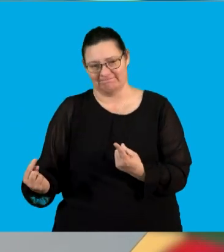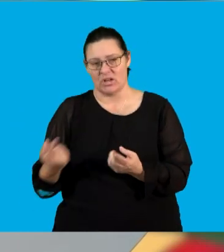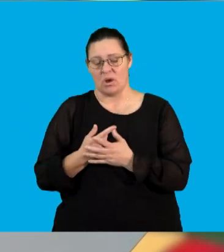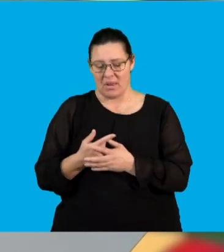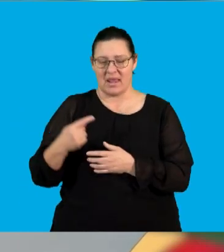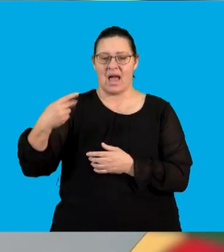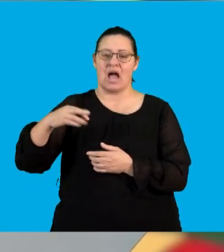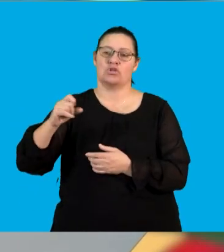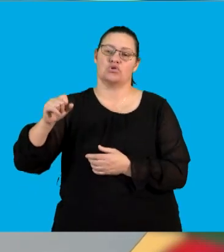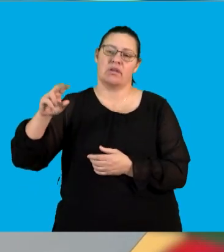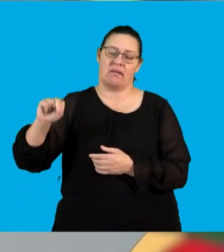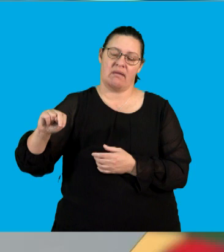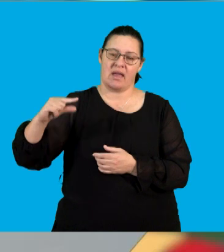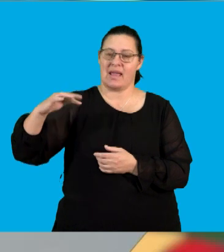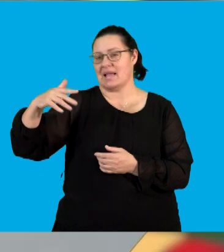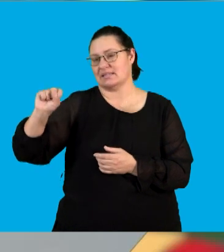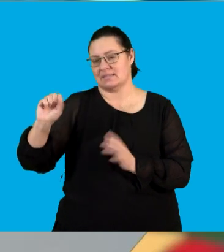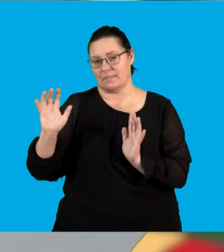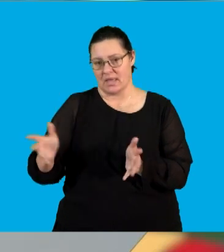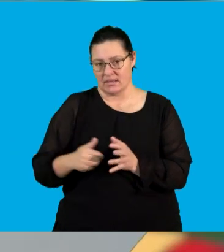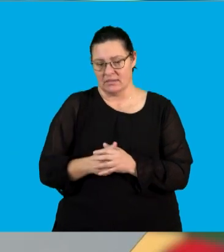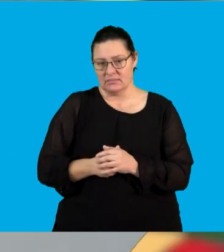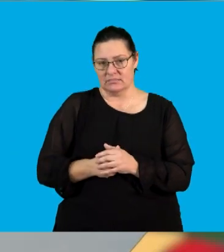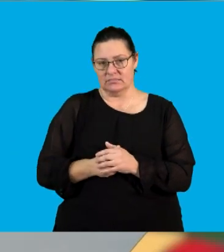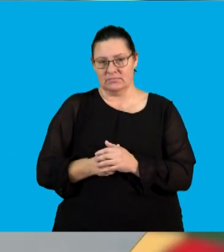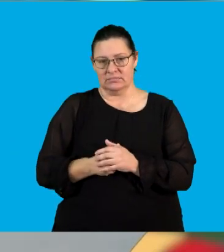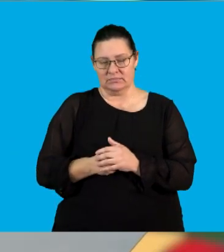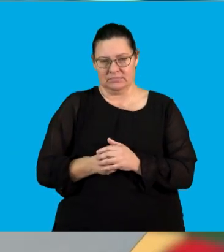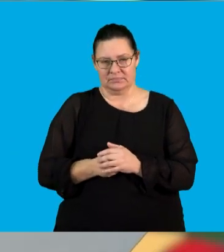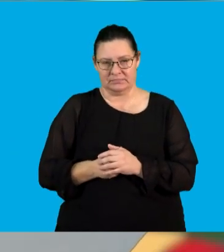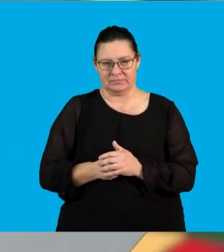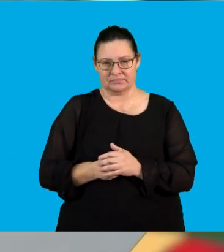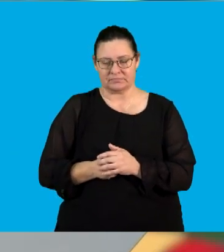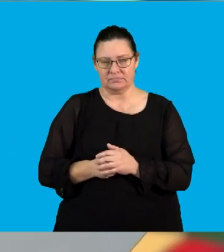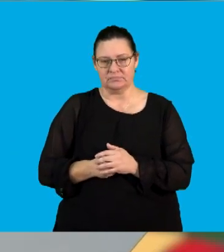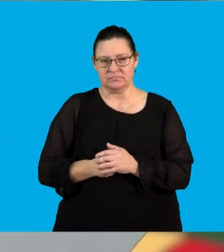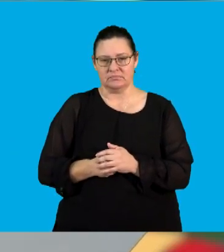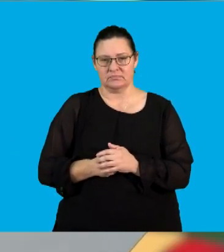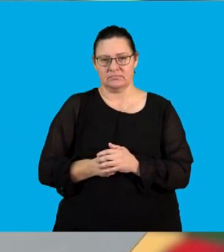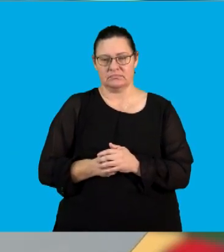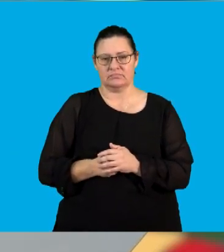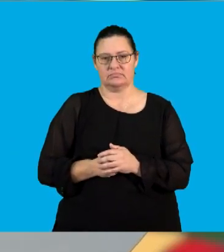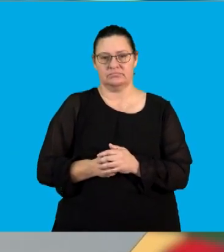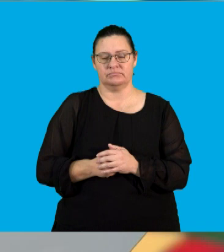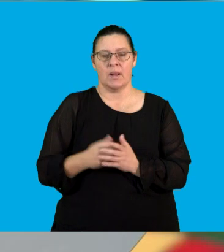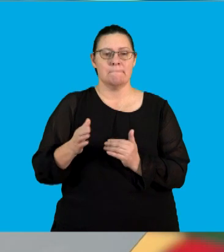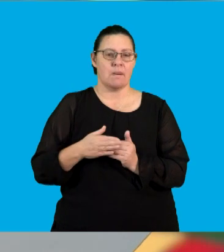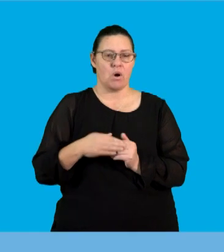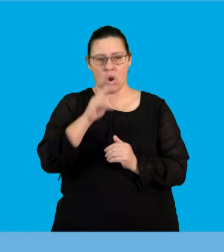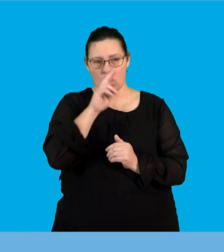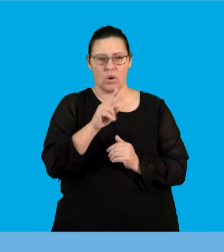off by the acid to produce the water. So it's just going to be the salt and the hydrogen gas. We